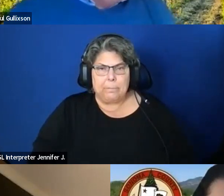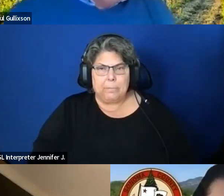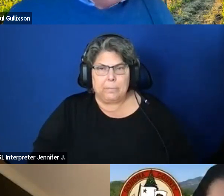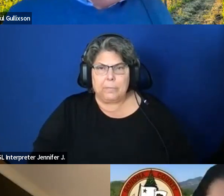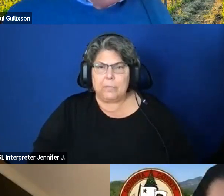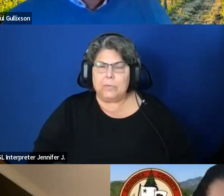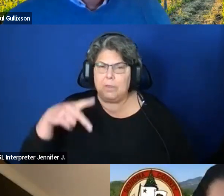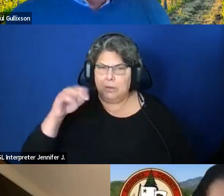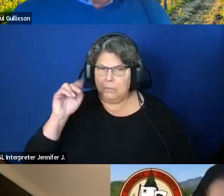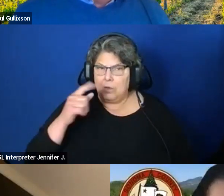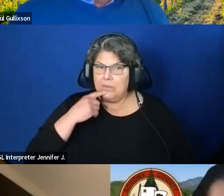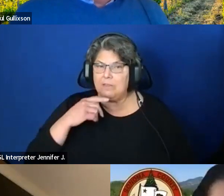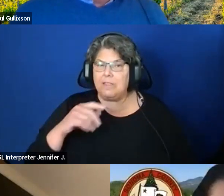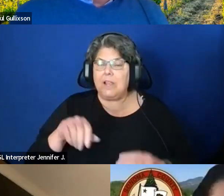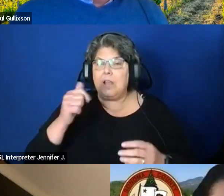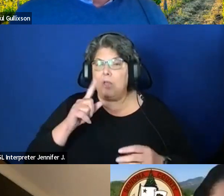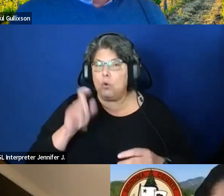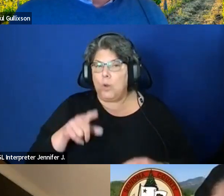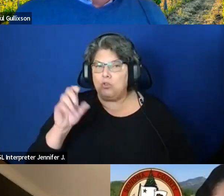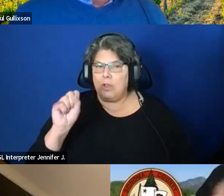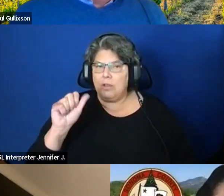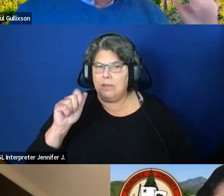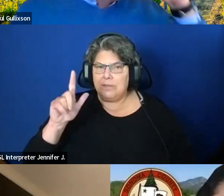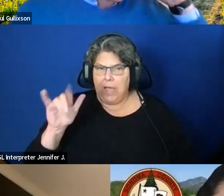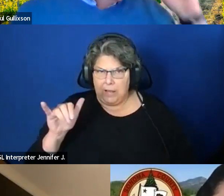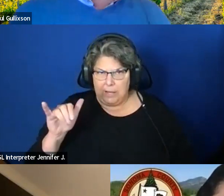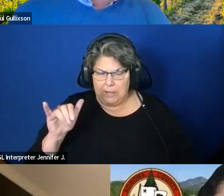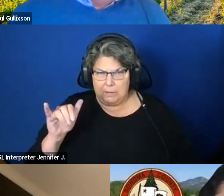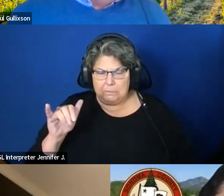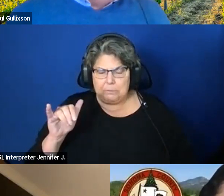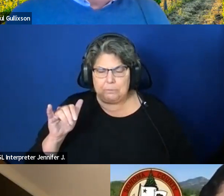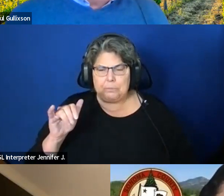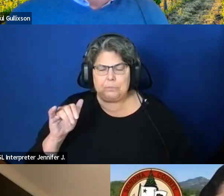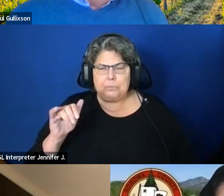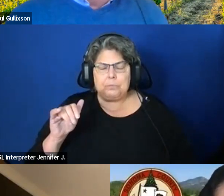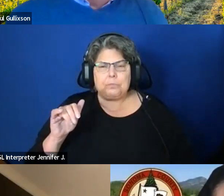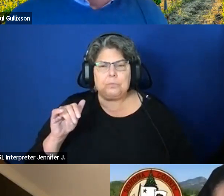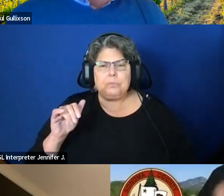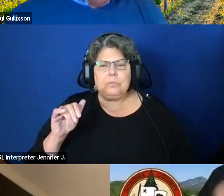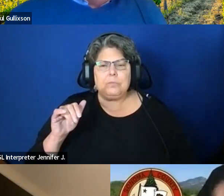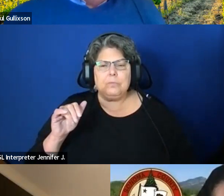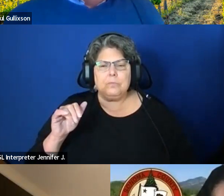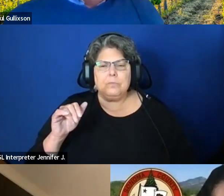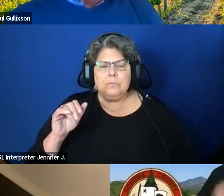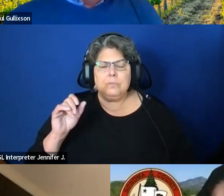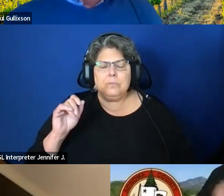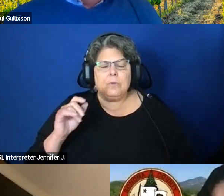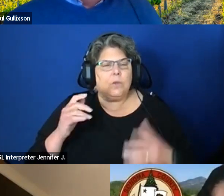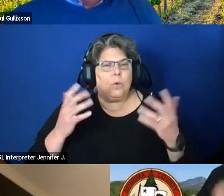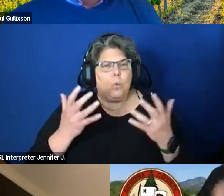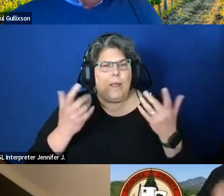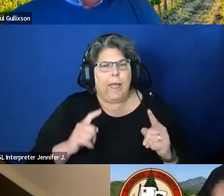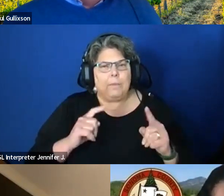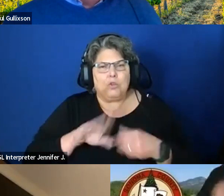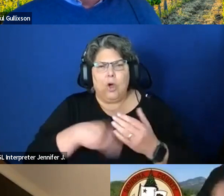And then Sally, one of our email followers, asks, what happened to all